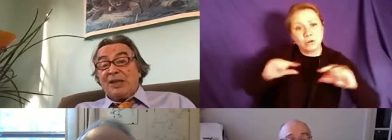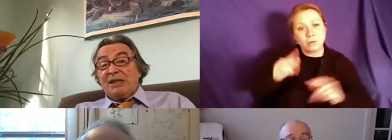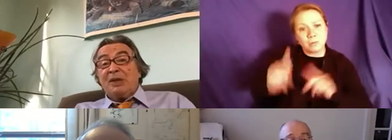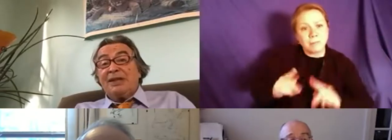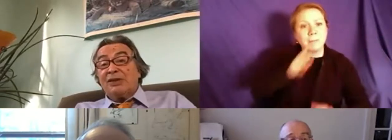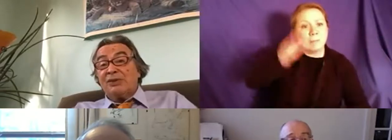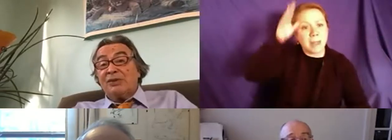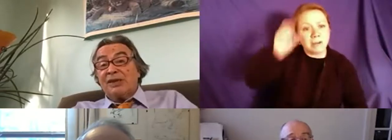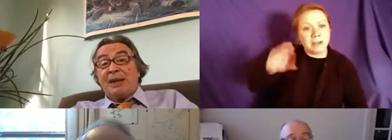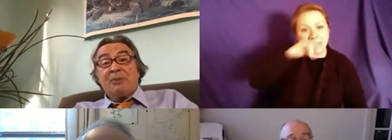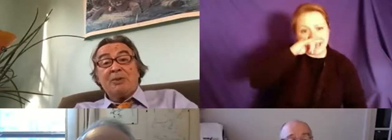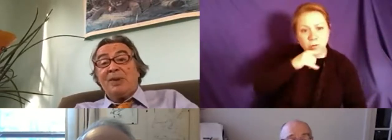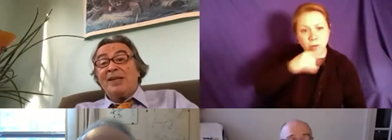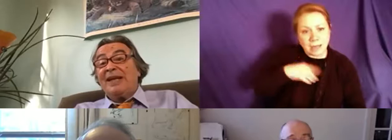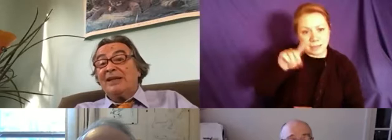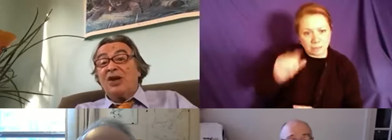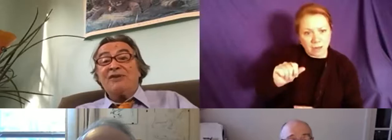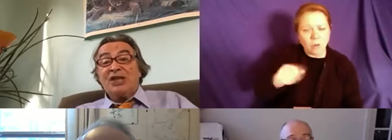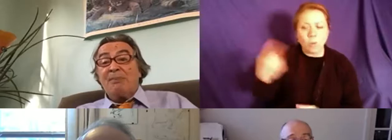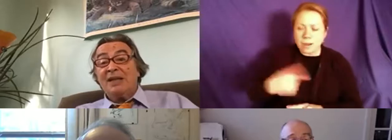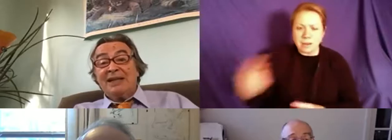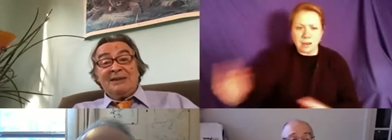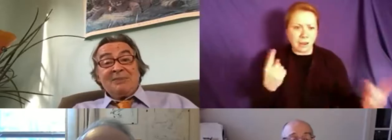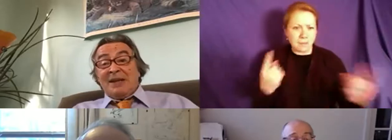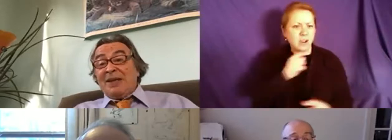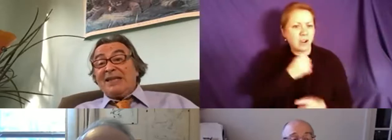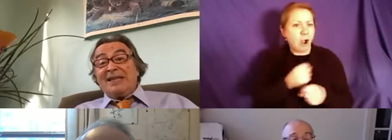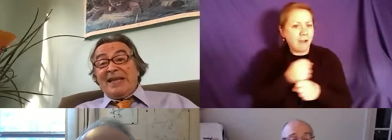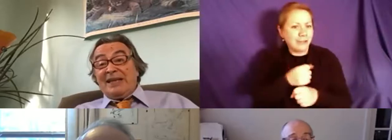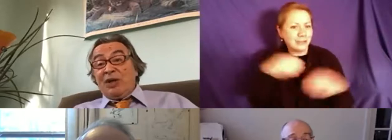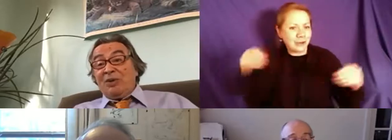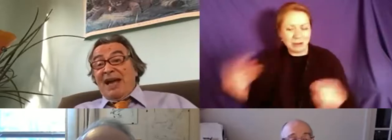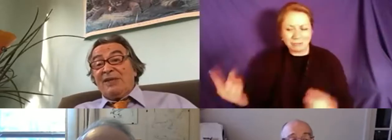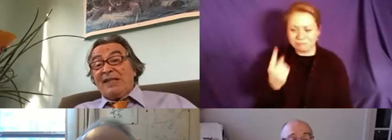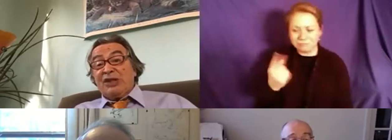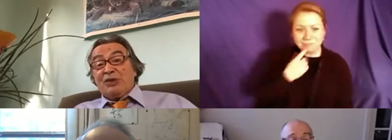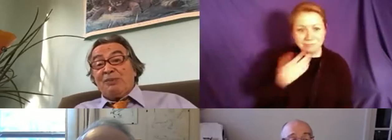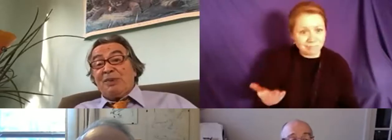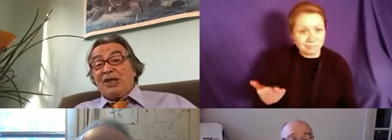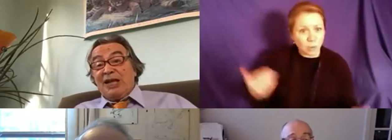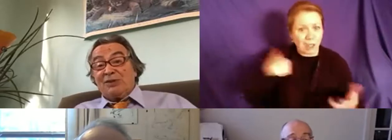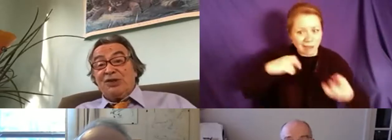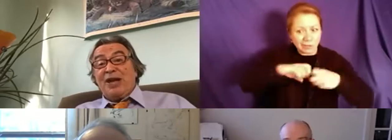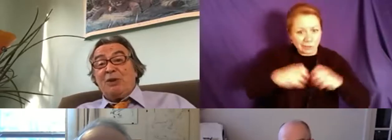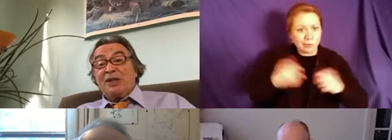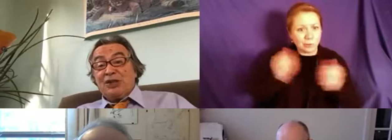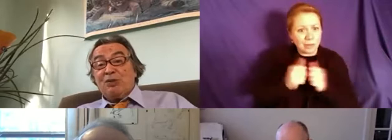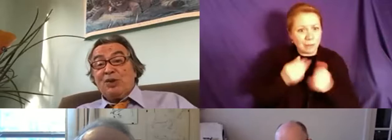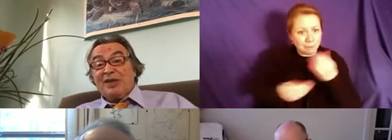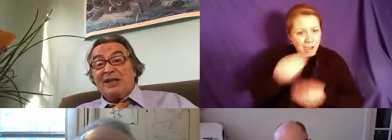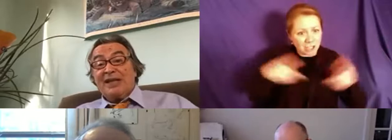of kids with disabilities who came up to me one day in a coffee shop and basically said, you know, we're having these issues with budget cuts. Could you